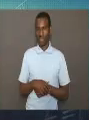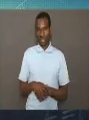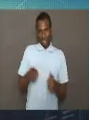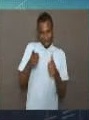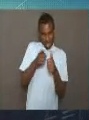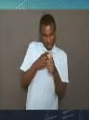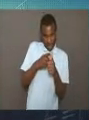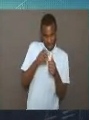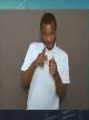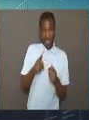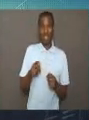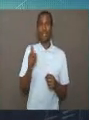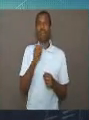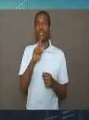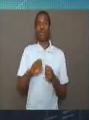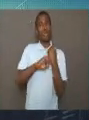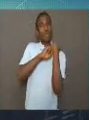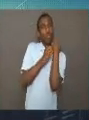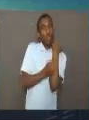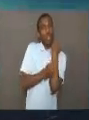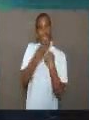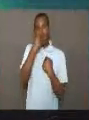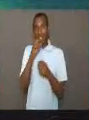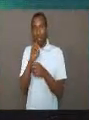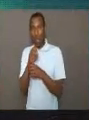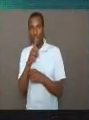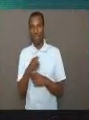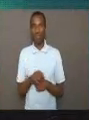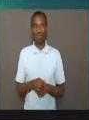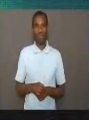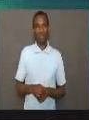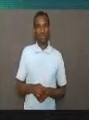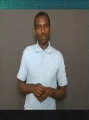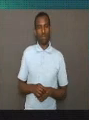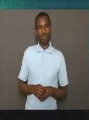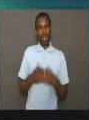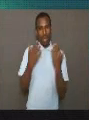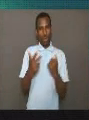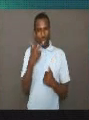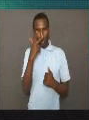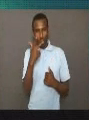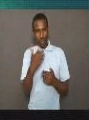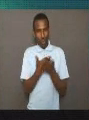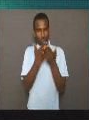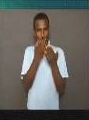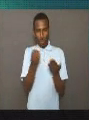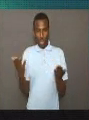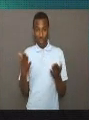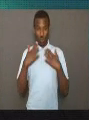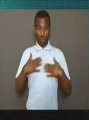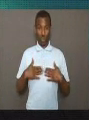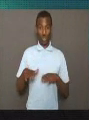schematic is that of a basic heat pump. To start, the three bodies are the heat